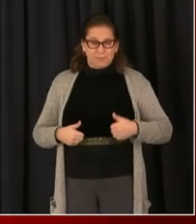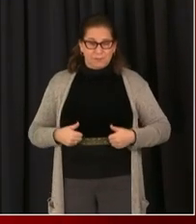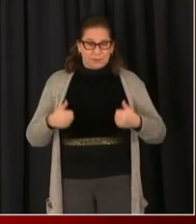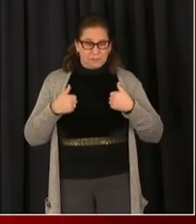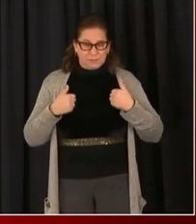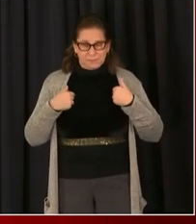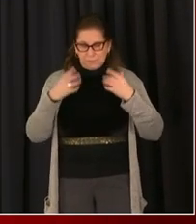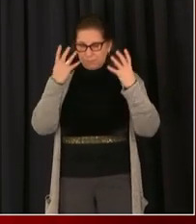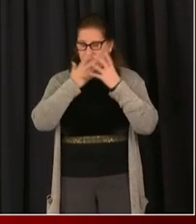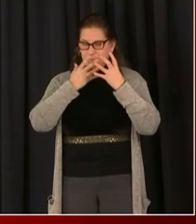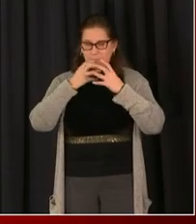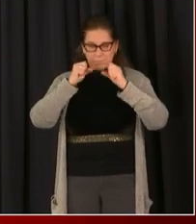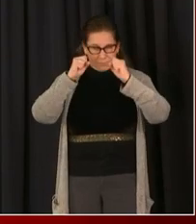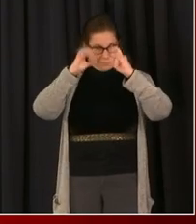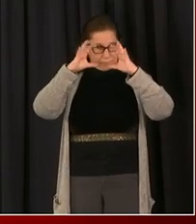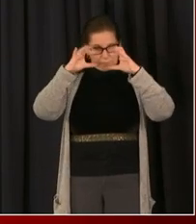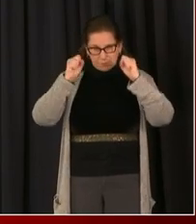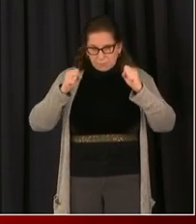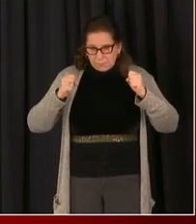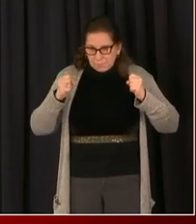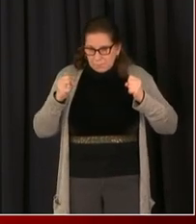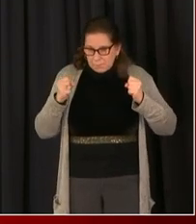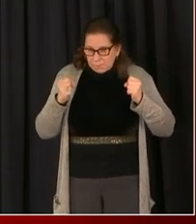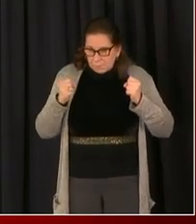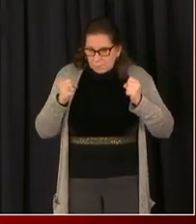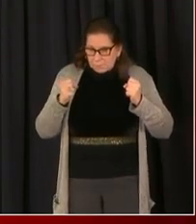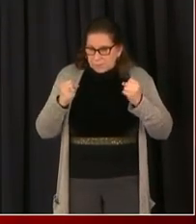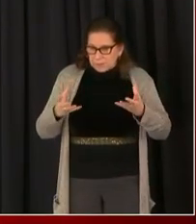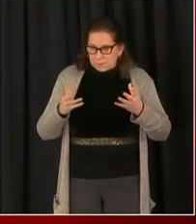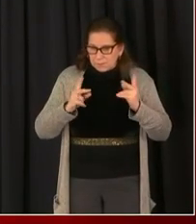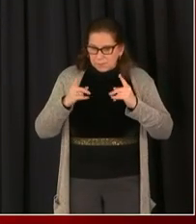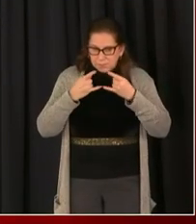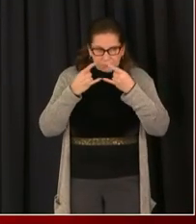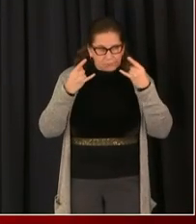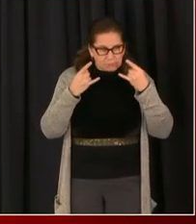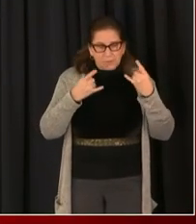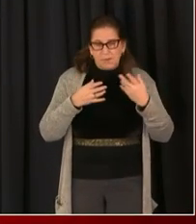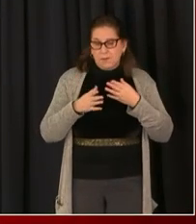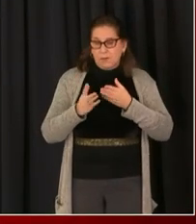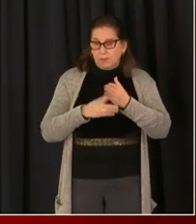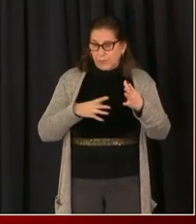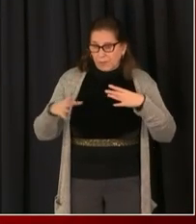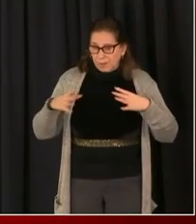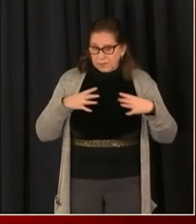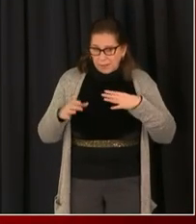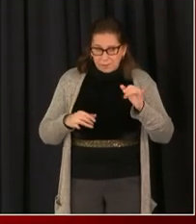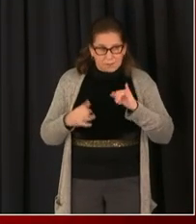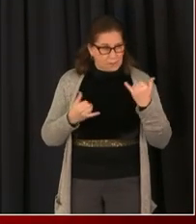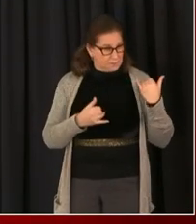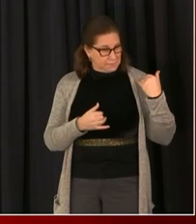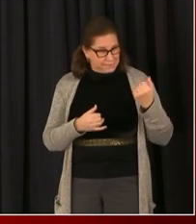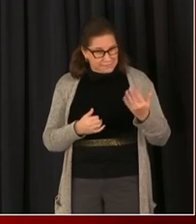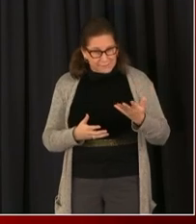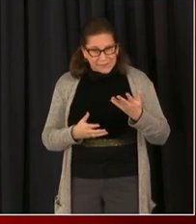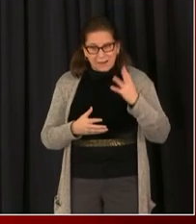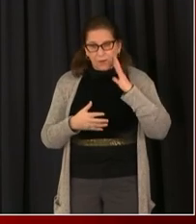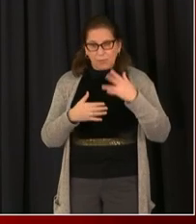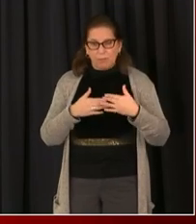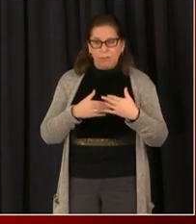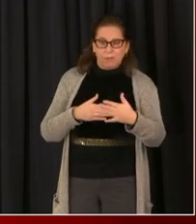compliance has been hard. That's just kind of a anecdotal expression.